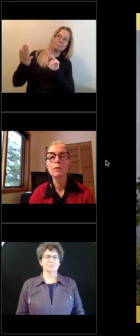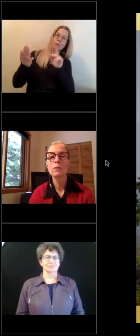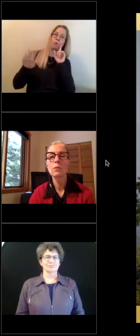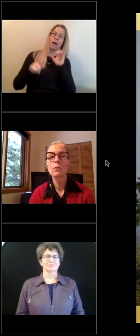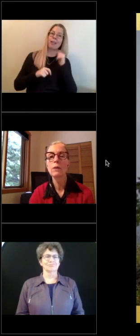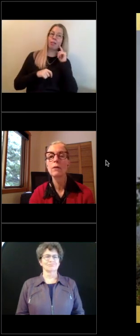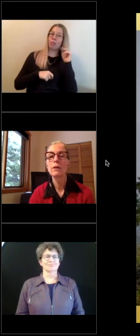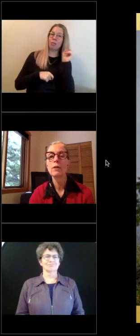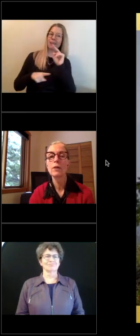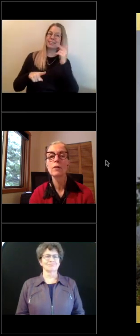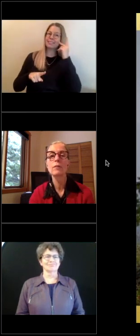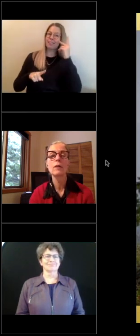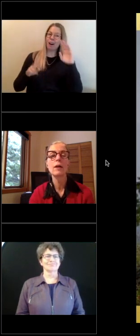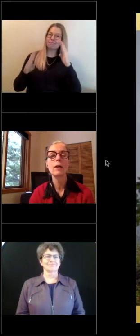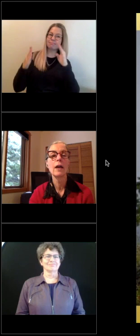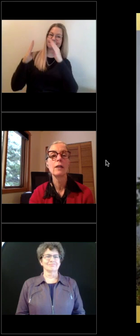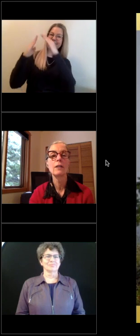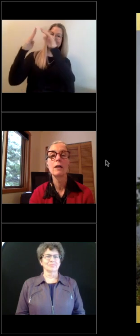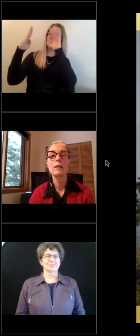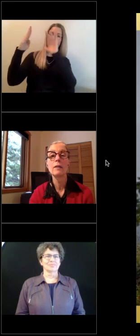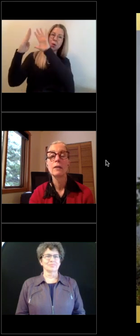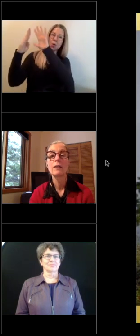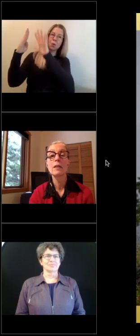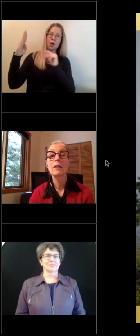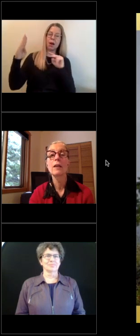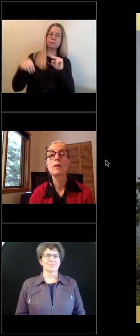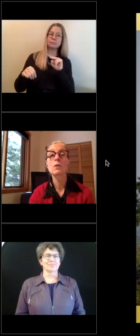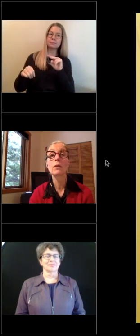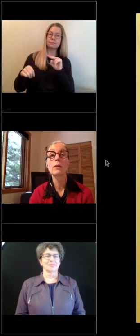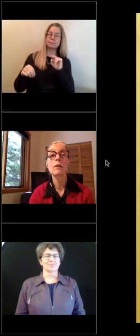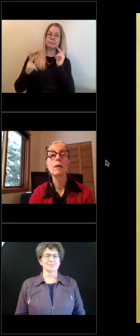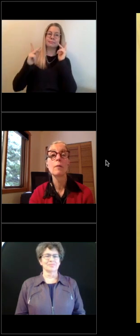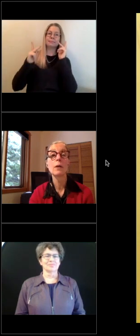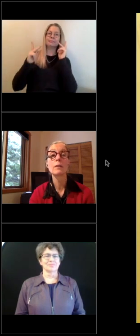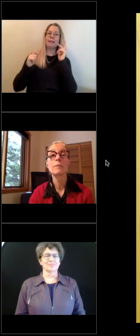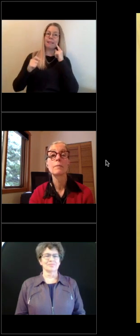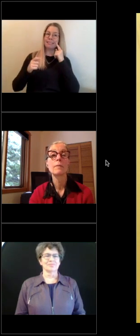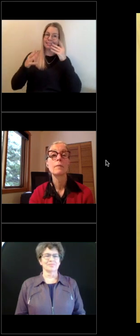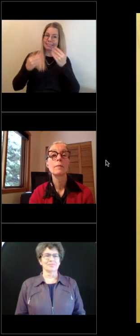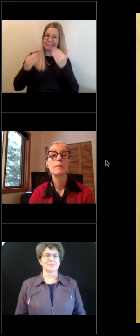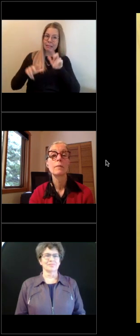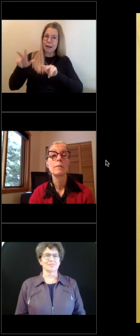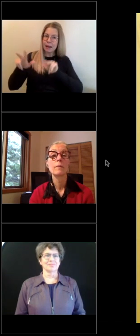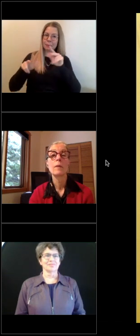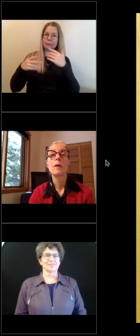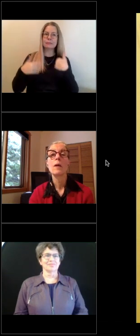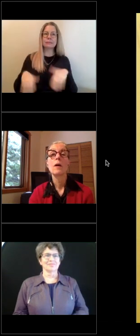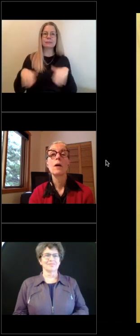I wondered what on earth I had done saying I was going to climb it.